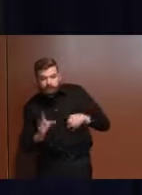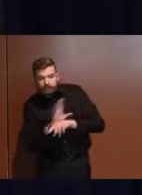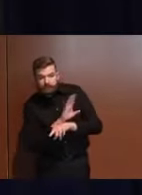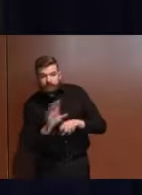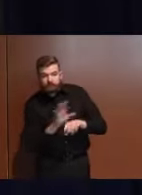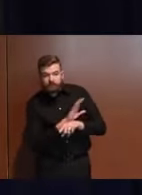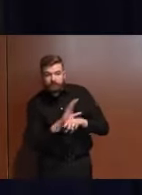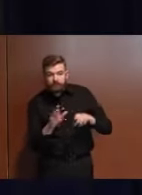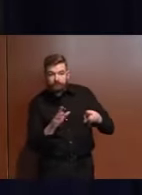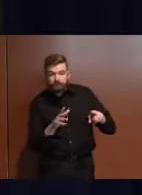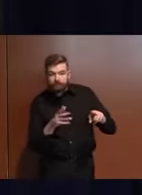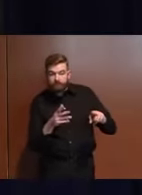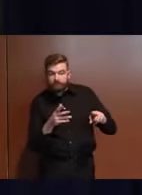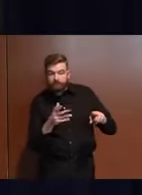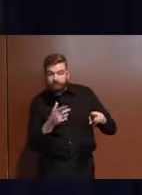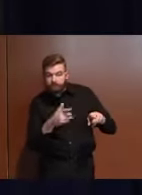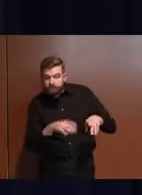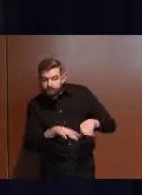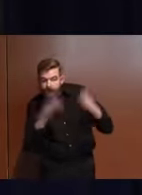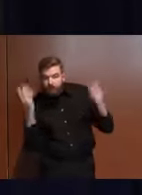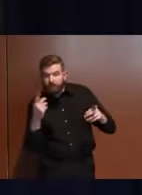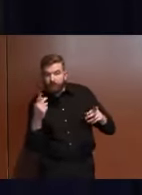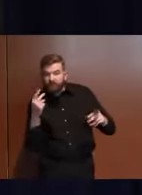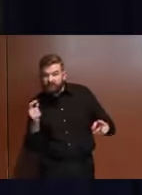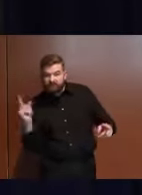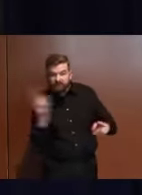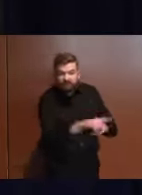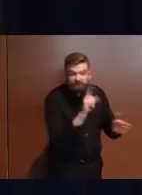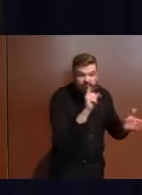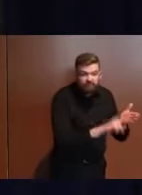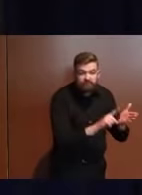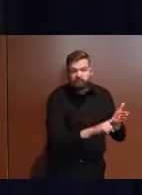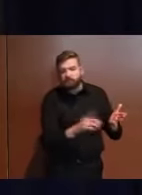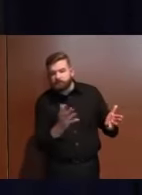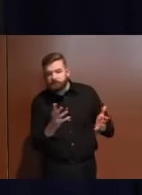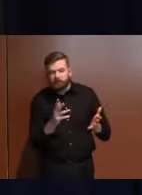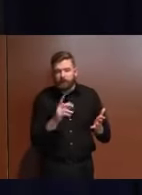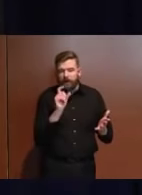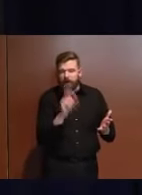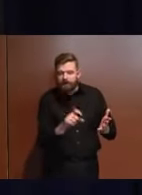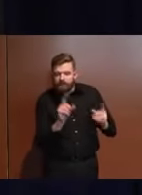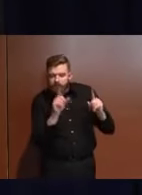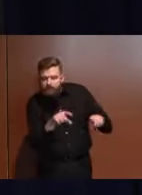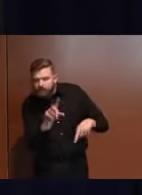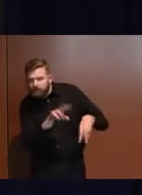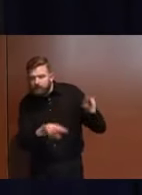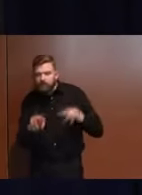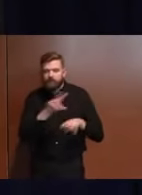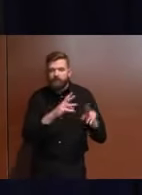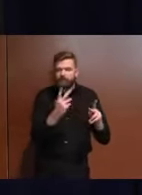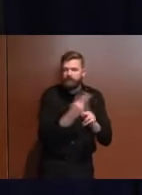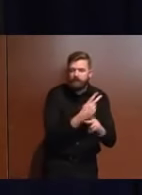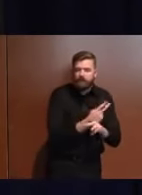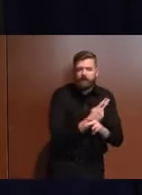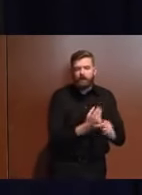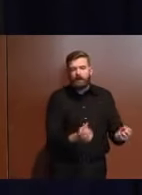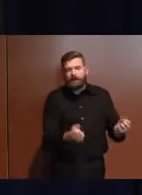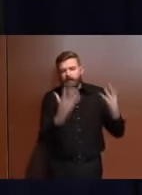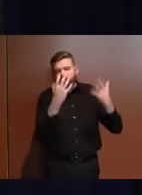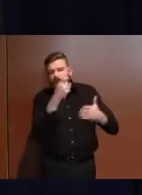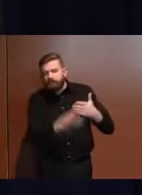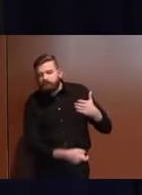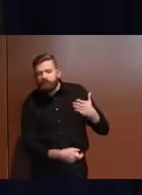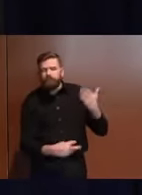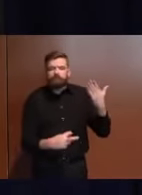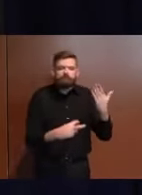one, verify it, and then two, take the appropriate action to charge them for violating the terms of the executive